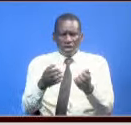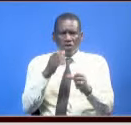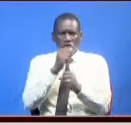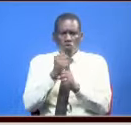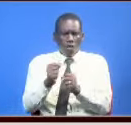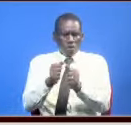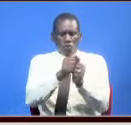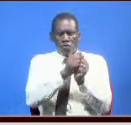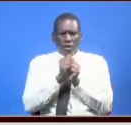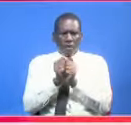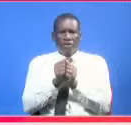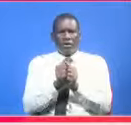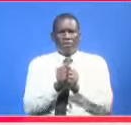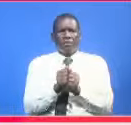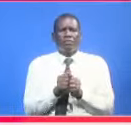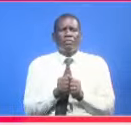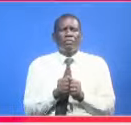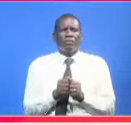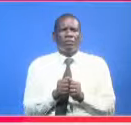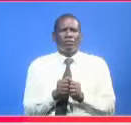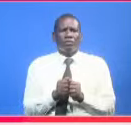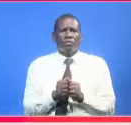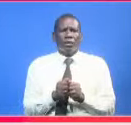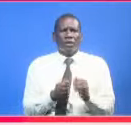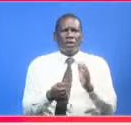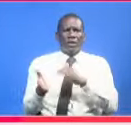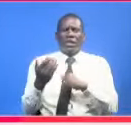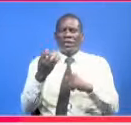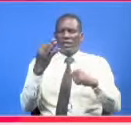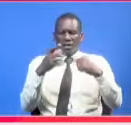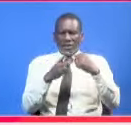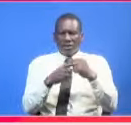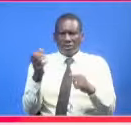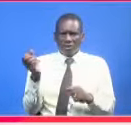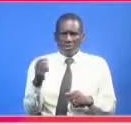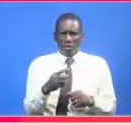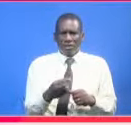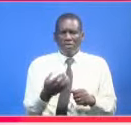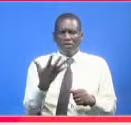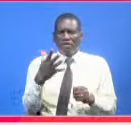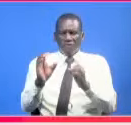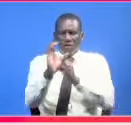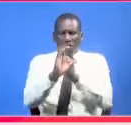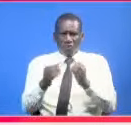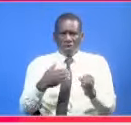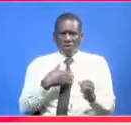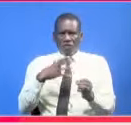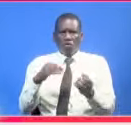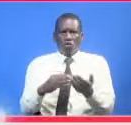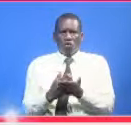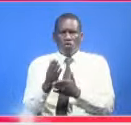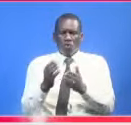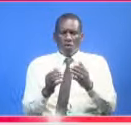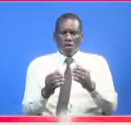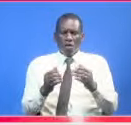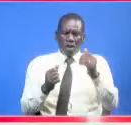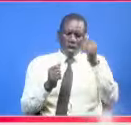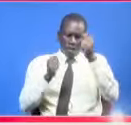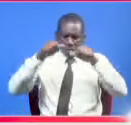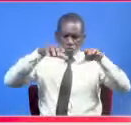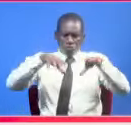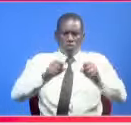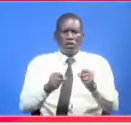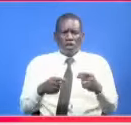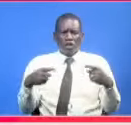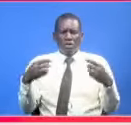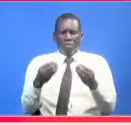closely together. Over the last 36 months, five countries have gone through a military coup. Numerous numbers have had